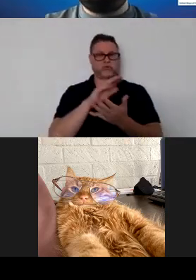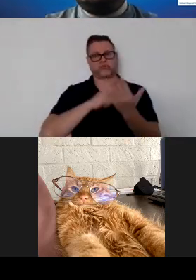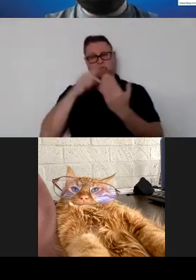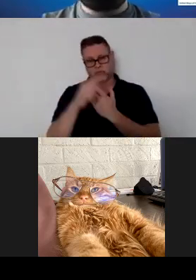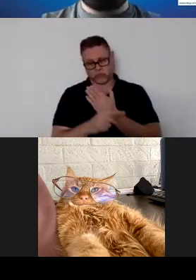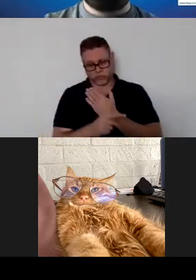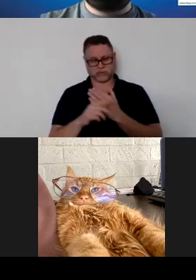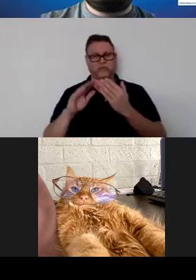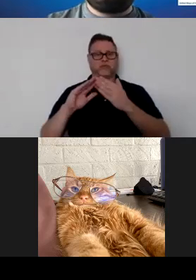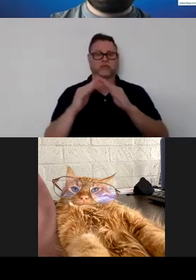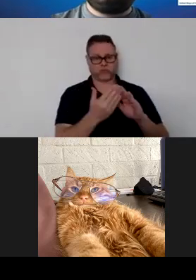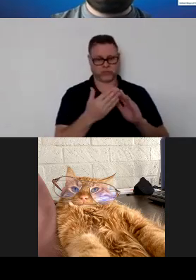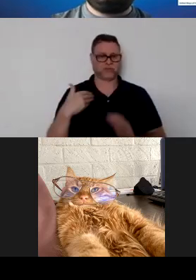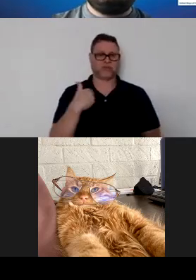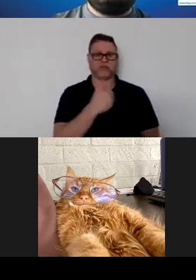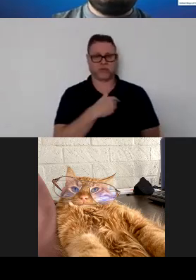families and community members.